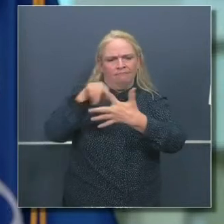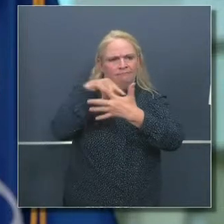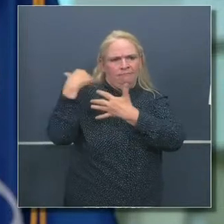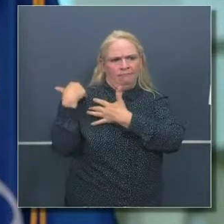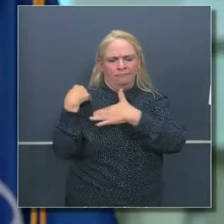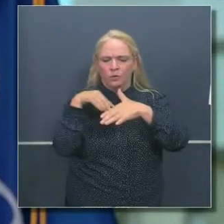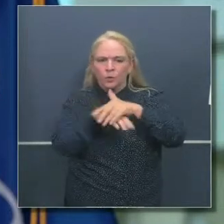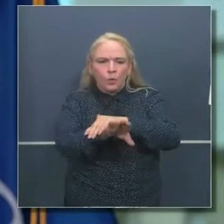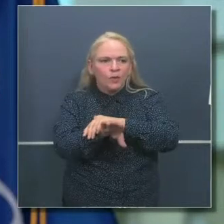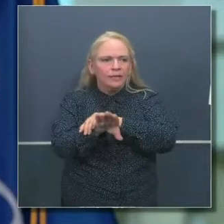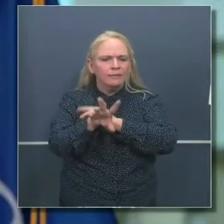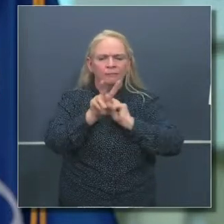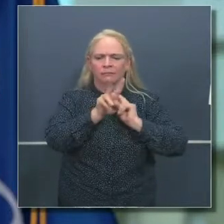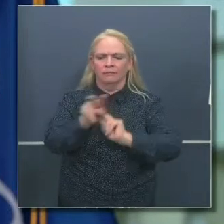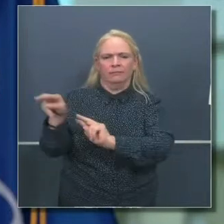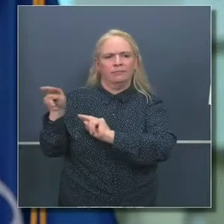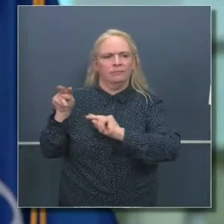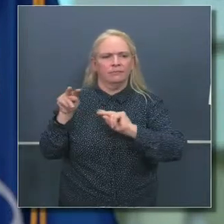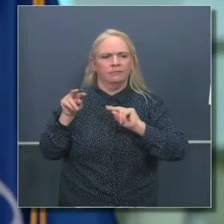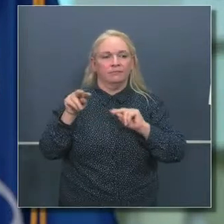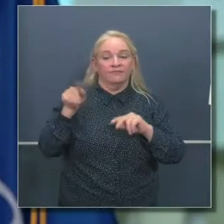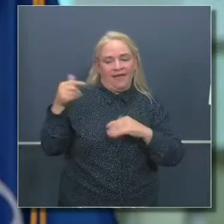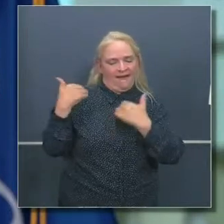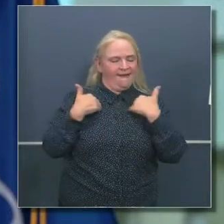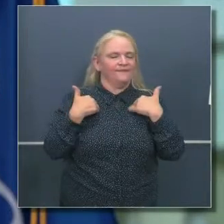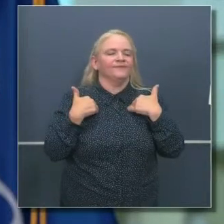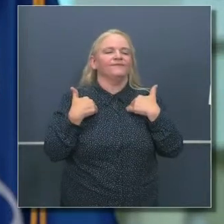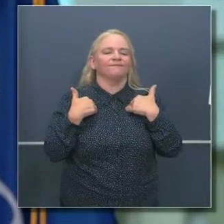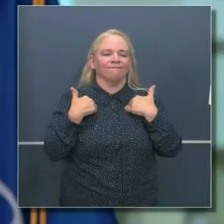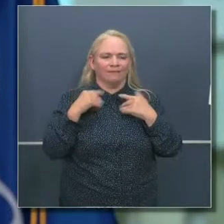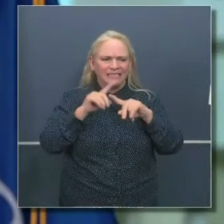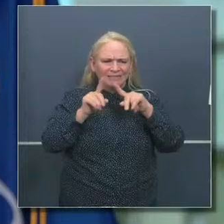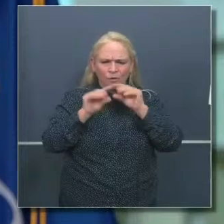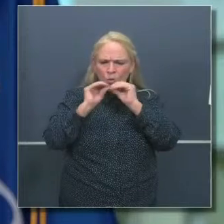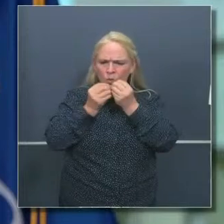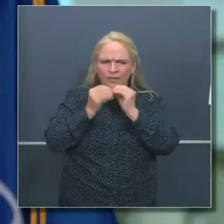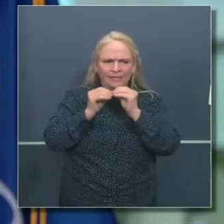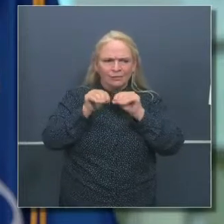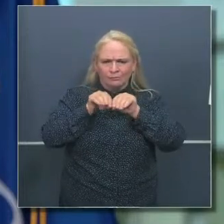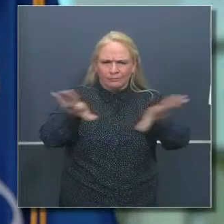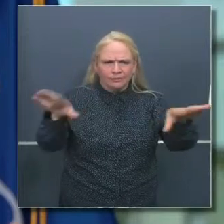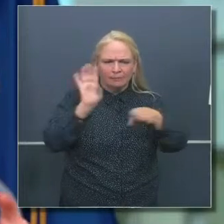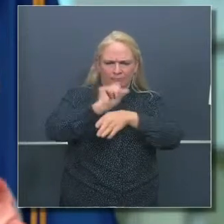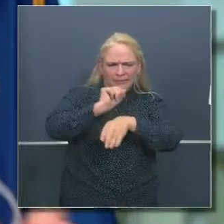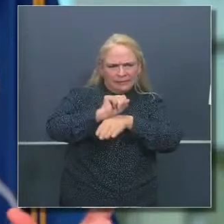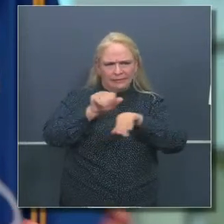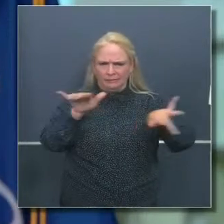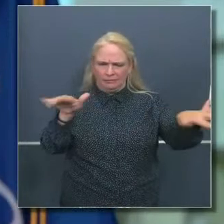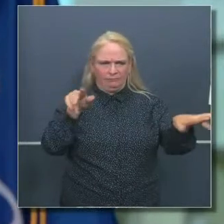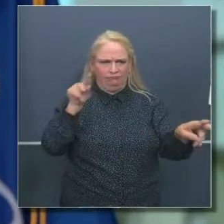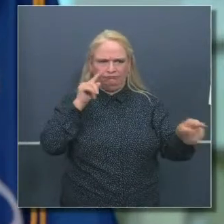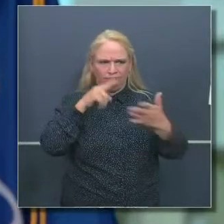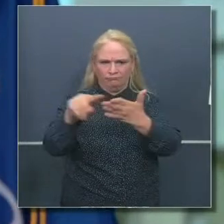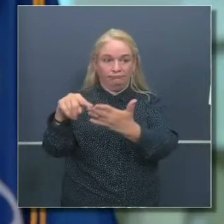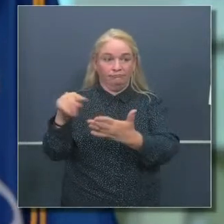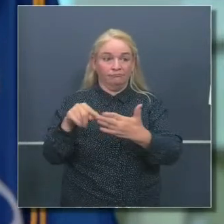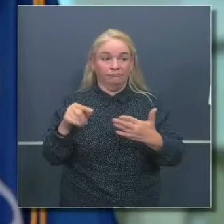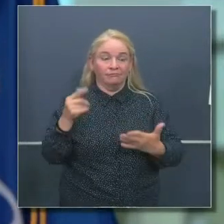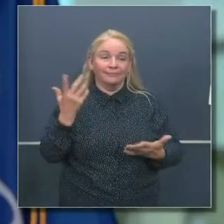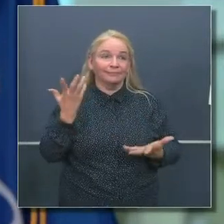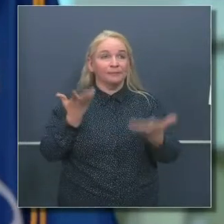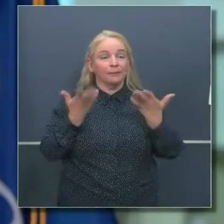in very, very prescriptive ways organizations and entities that are well known, like the Alcohol